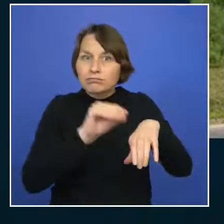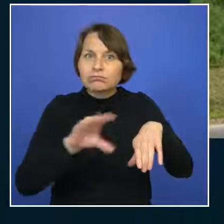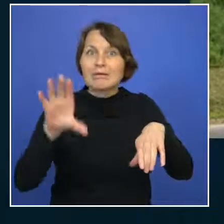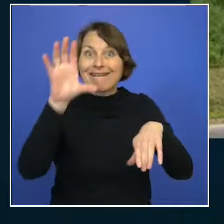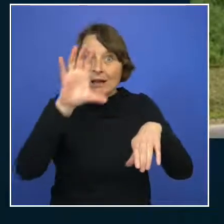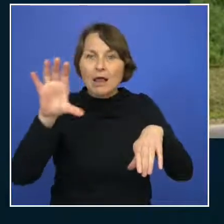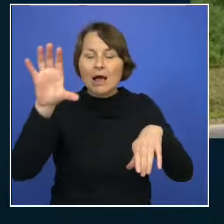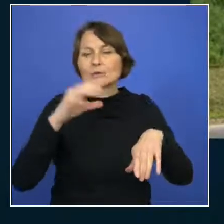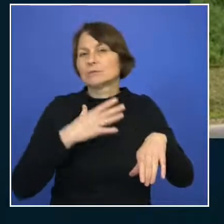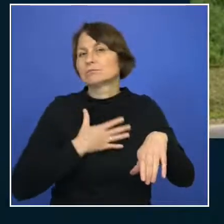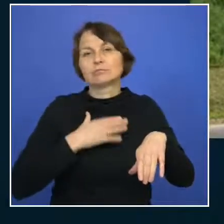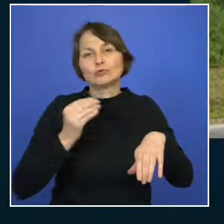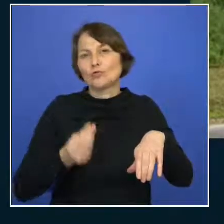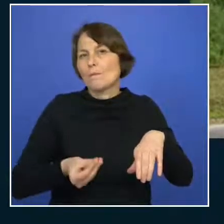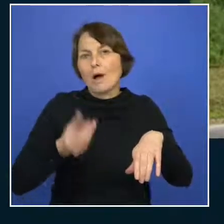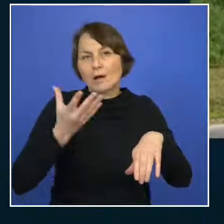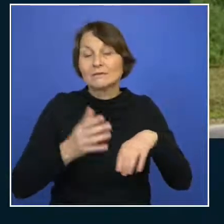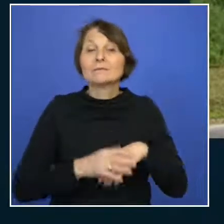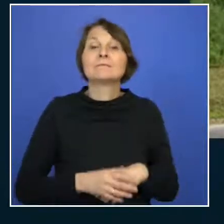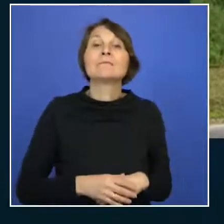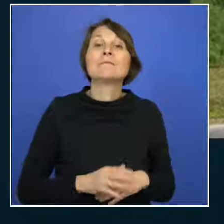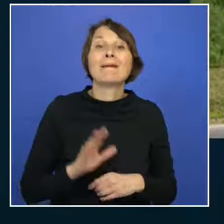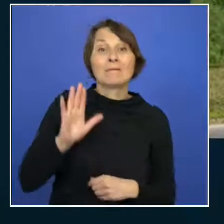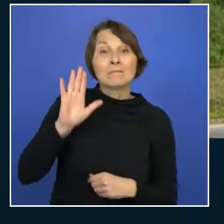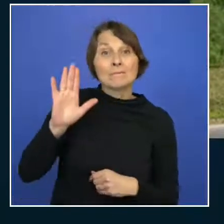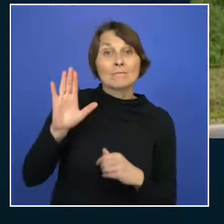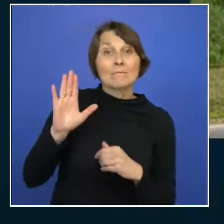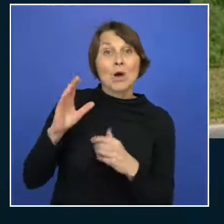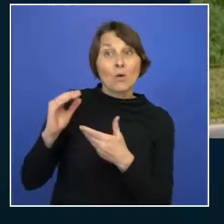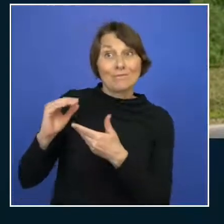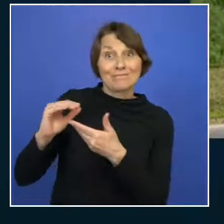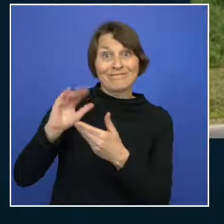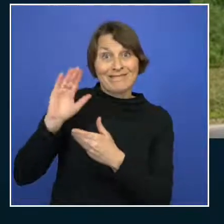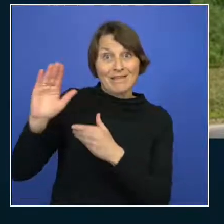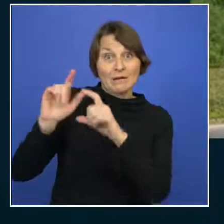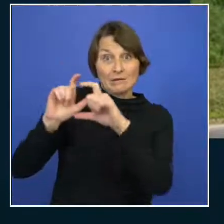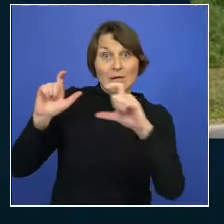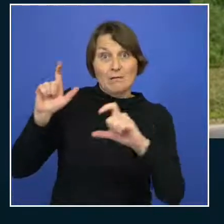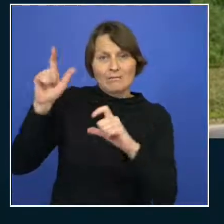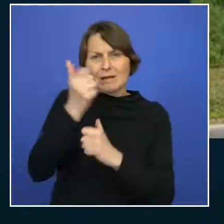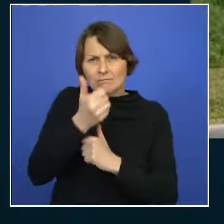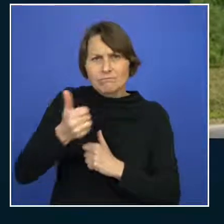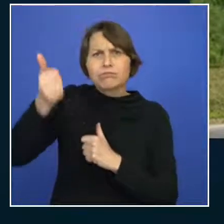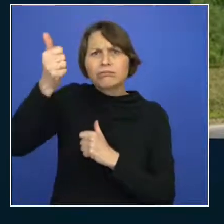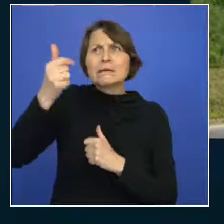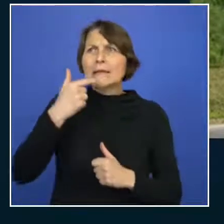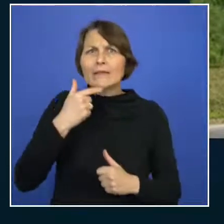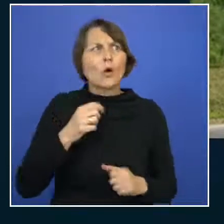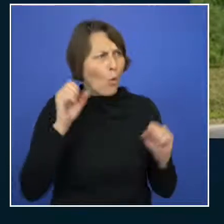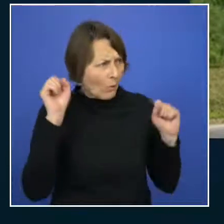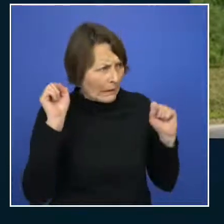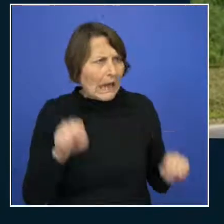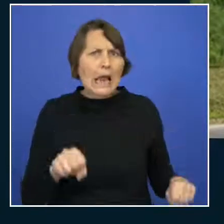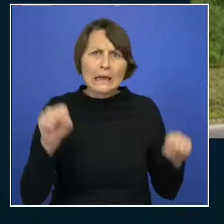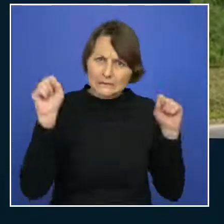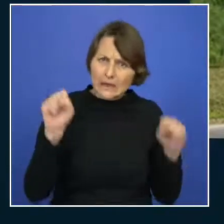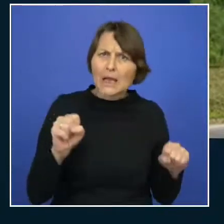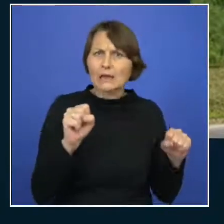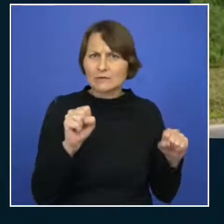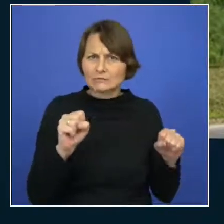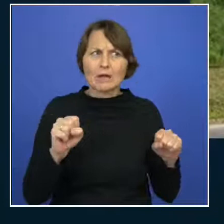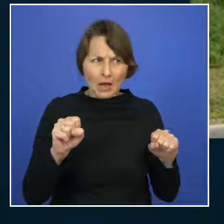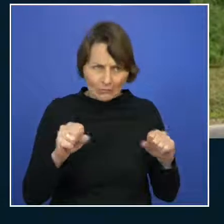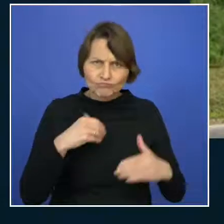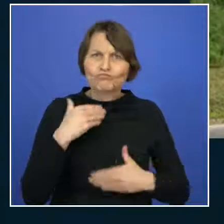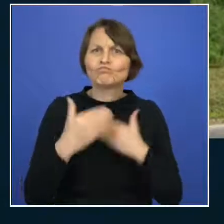the leadership of that organization were not mature enough to move to the cloud. And of course,